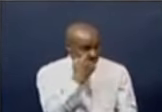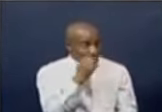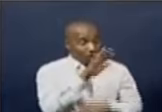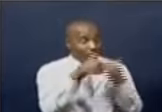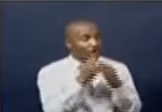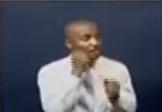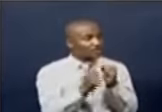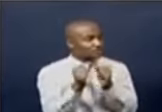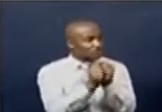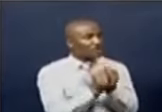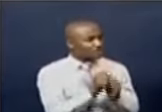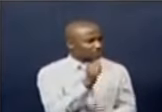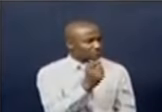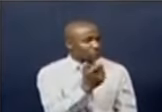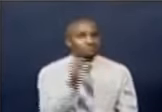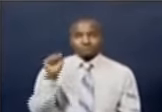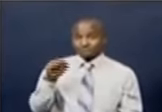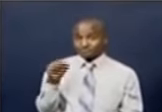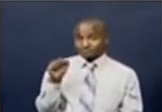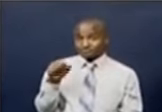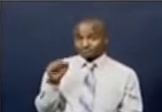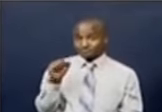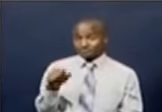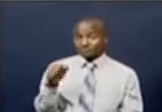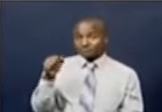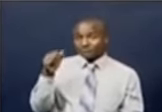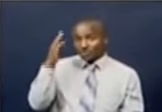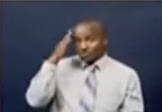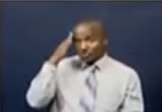together. Yes, Hussein,